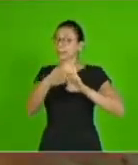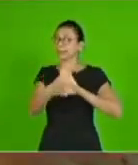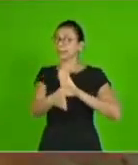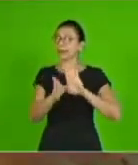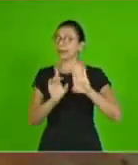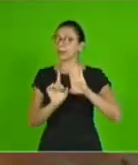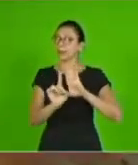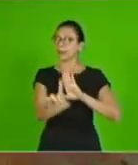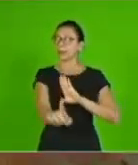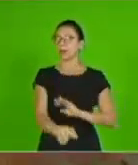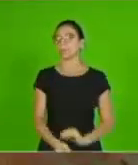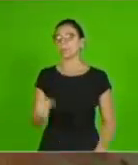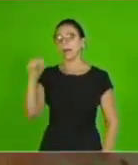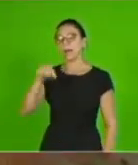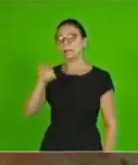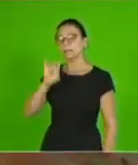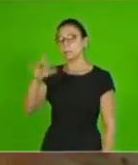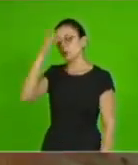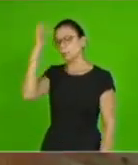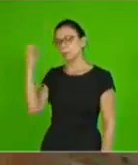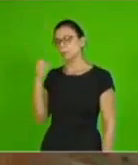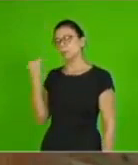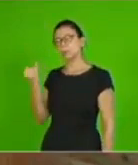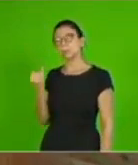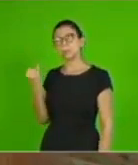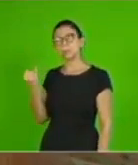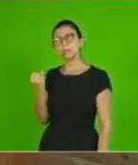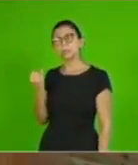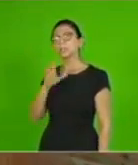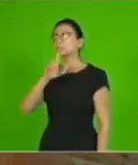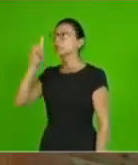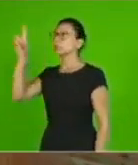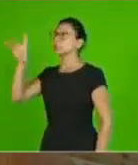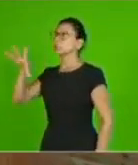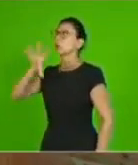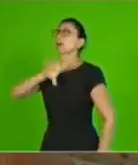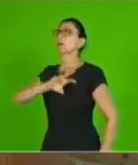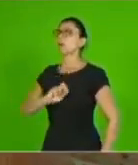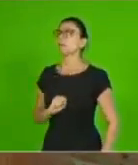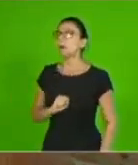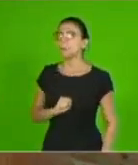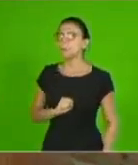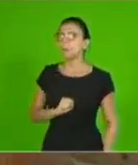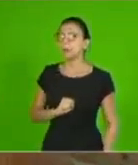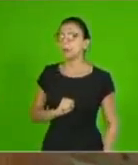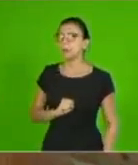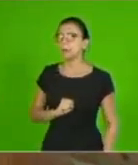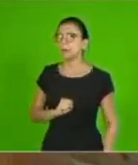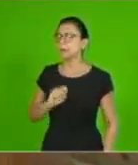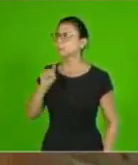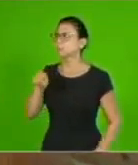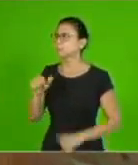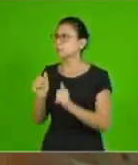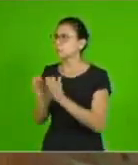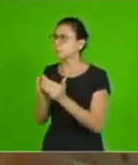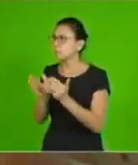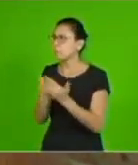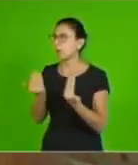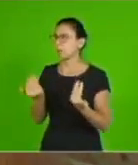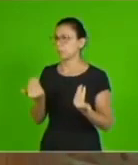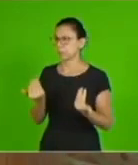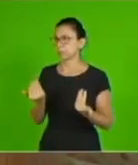And the people that would go into them, they were very important people, and they would come in dressed and come in with